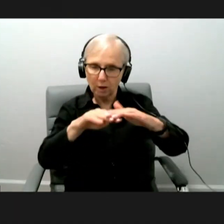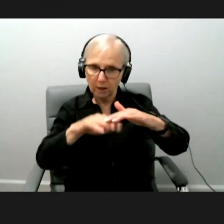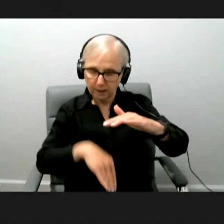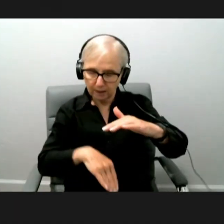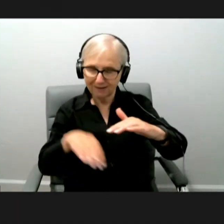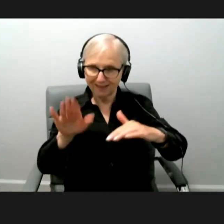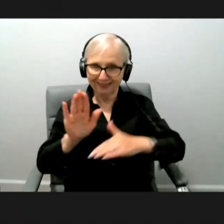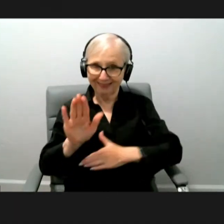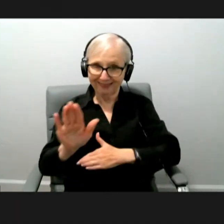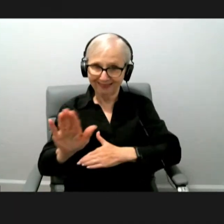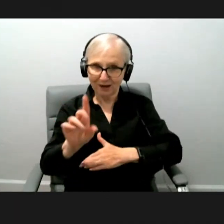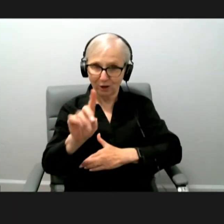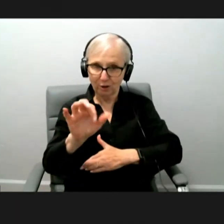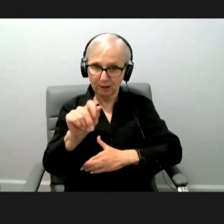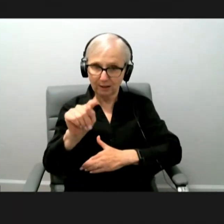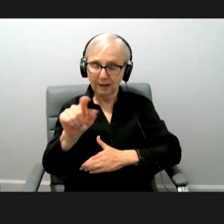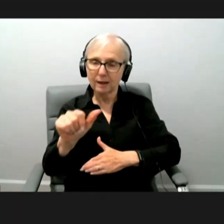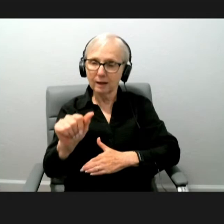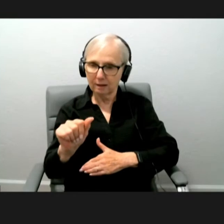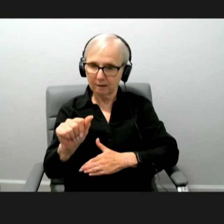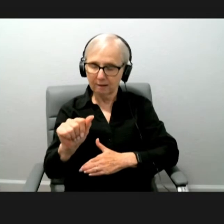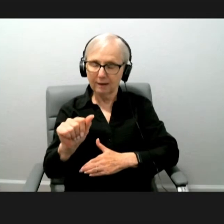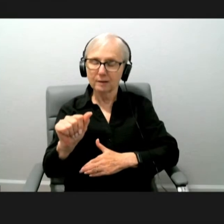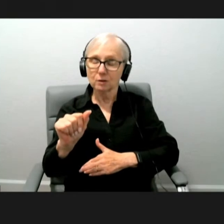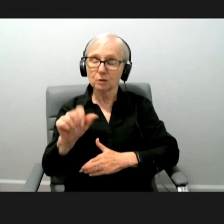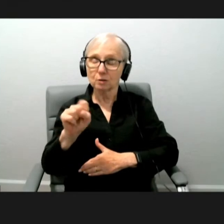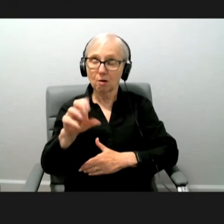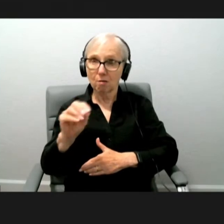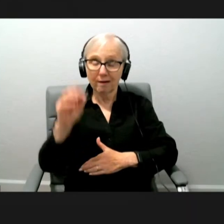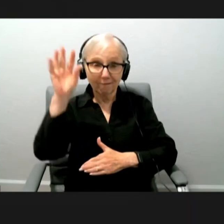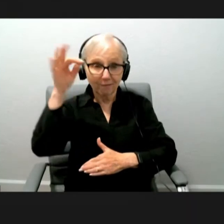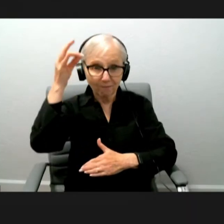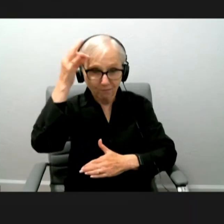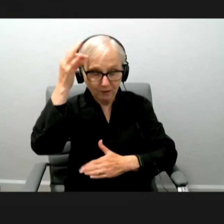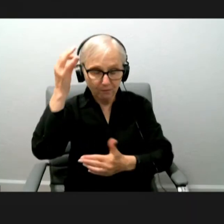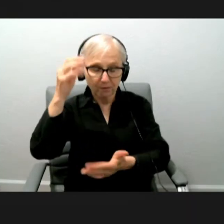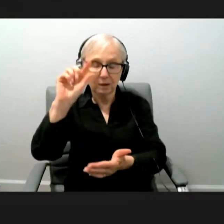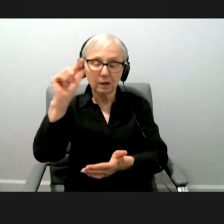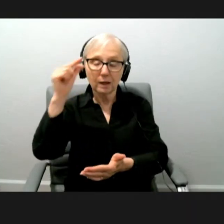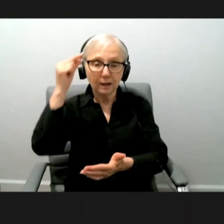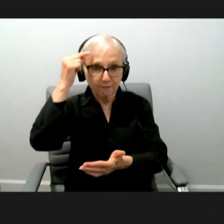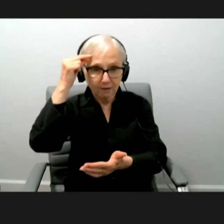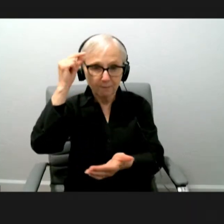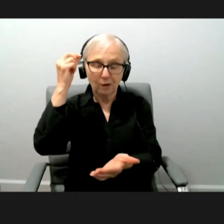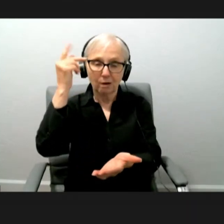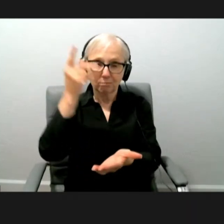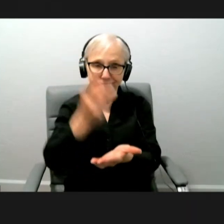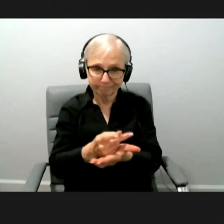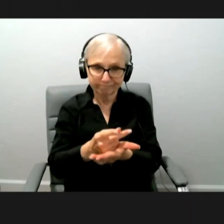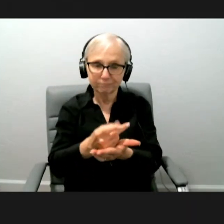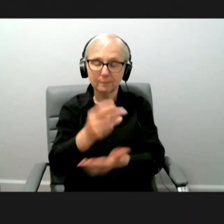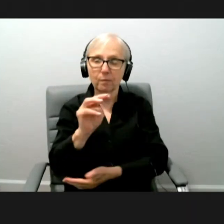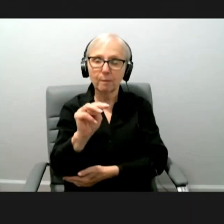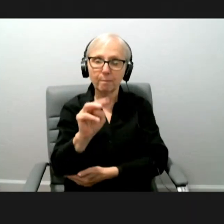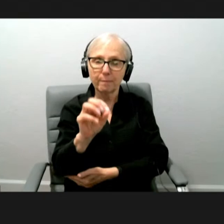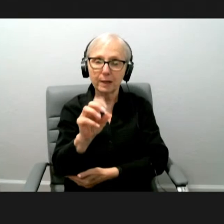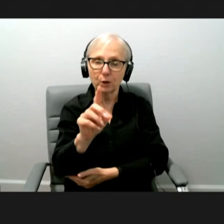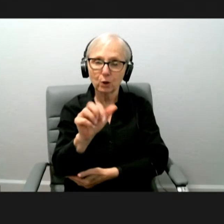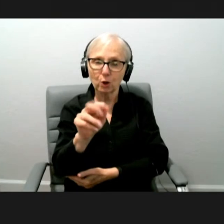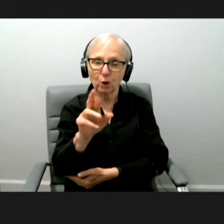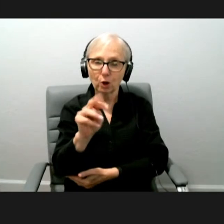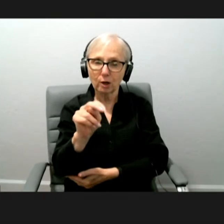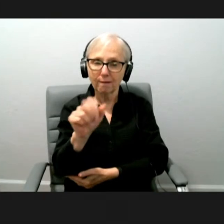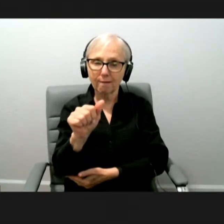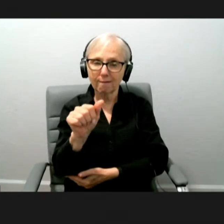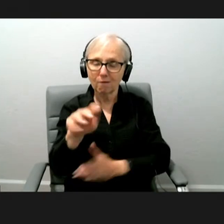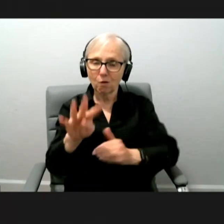If they make that authorize the Moderna vaccine for that age group, and then